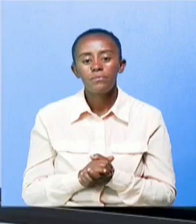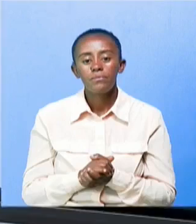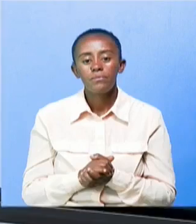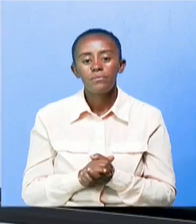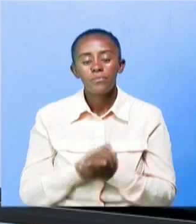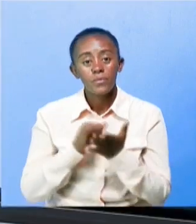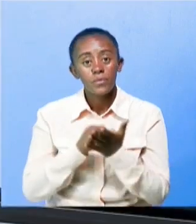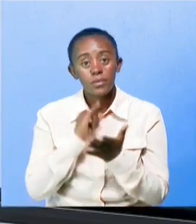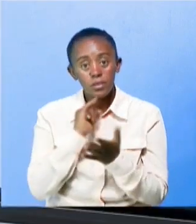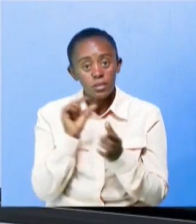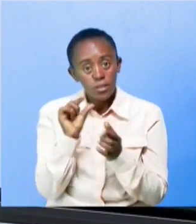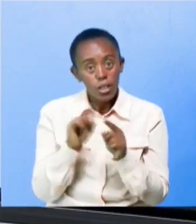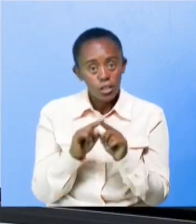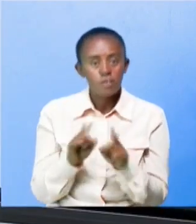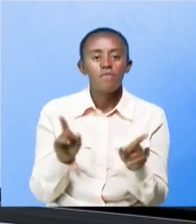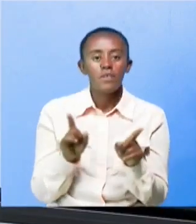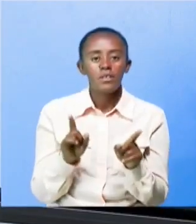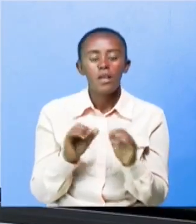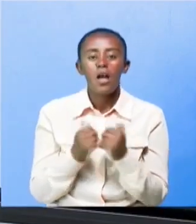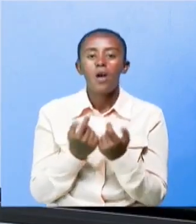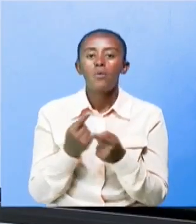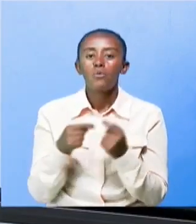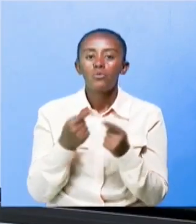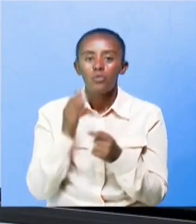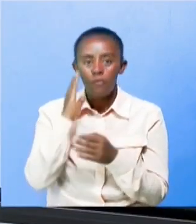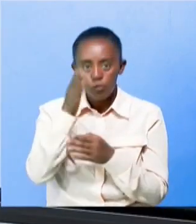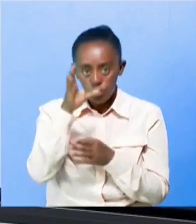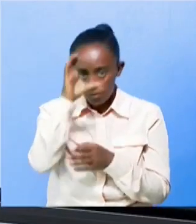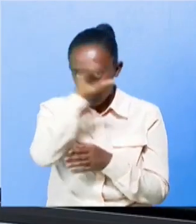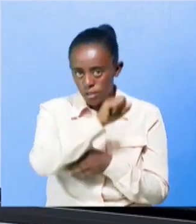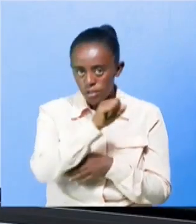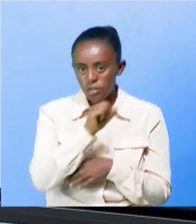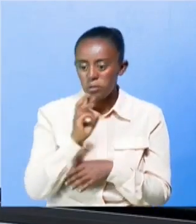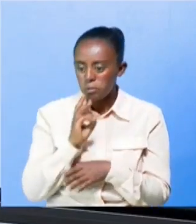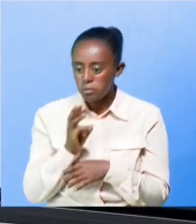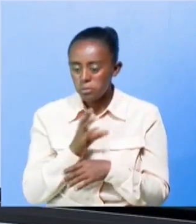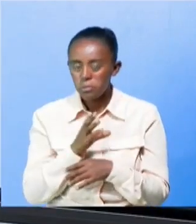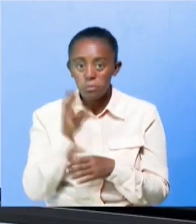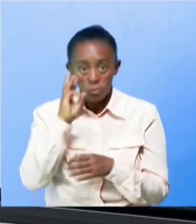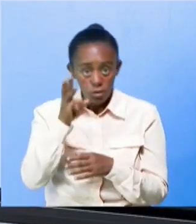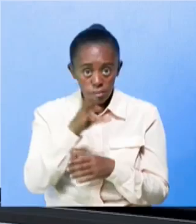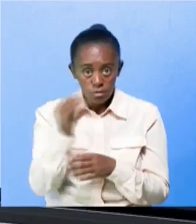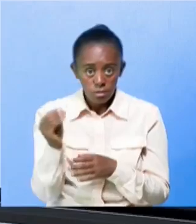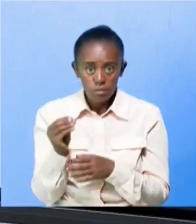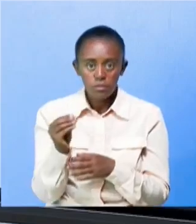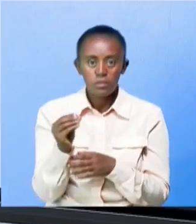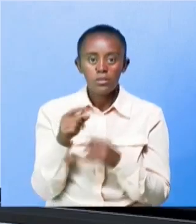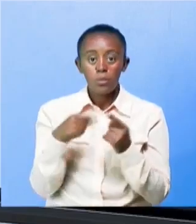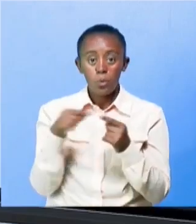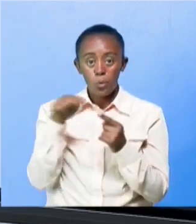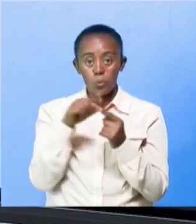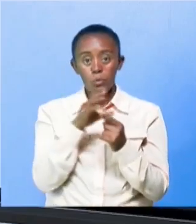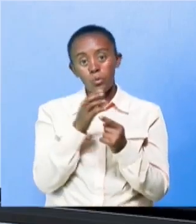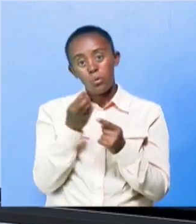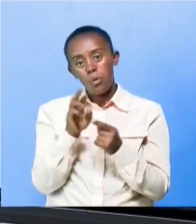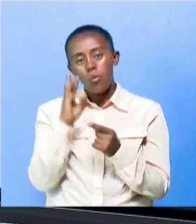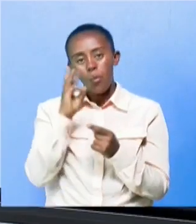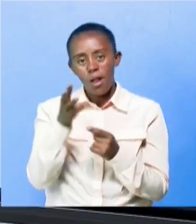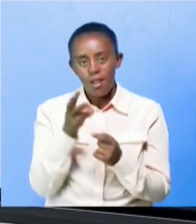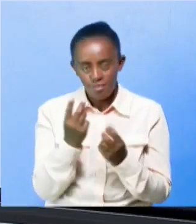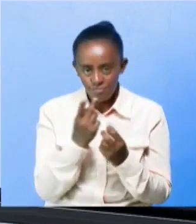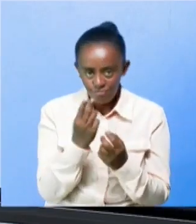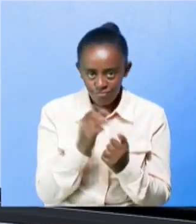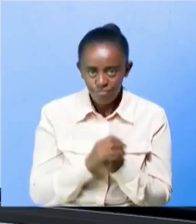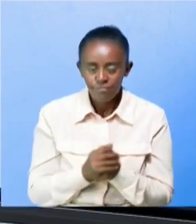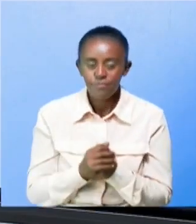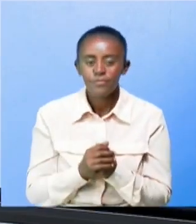That is the slight difference how we use future predictions when we're talking about going to or will.